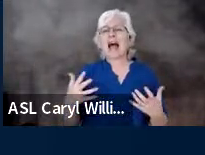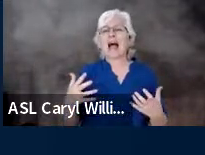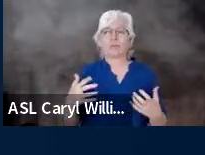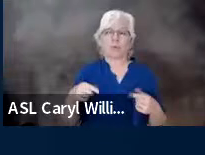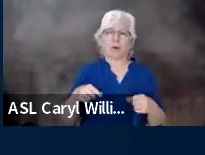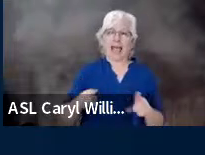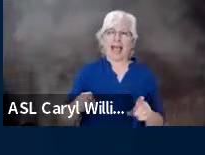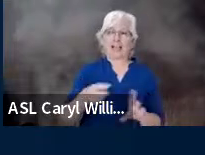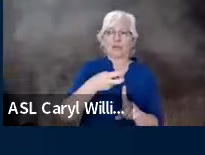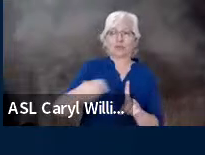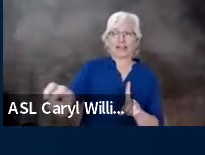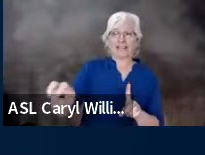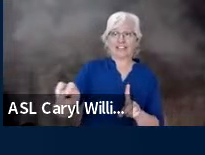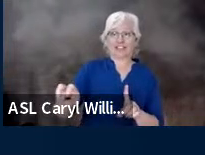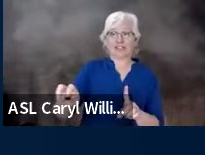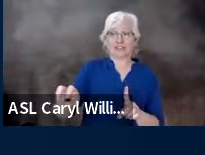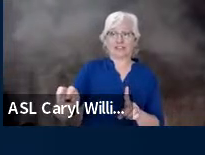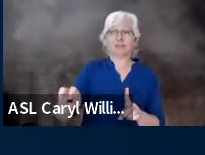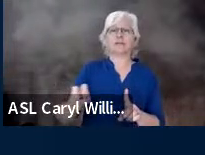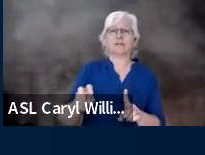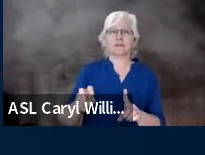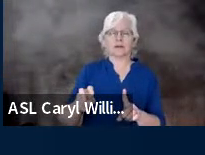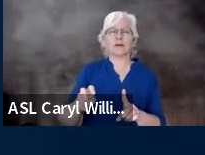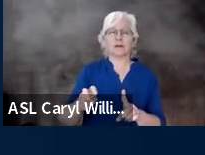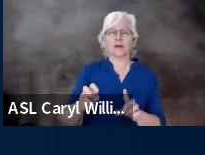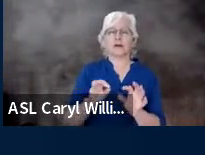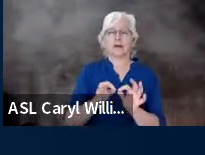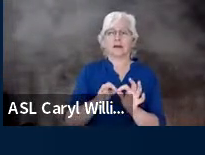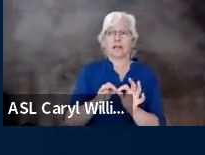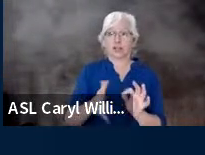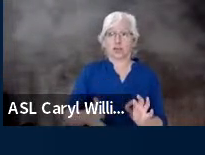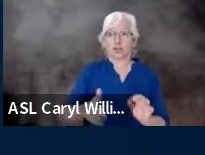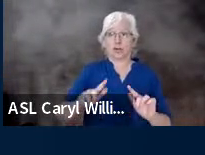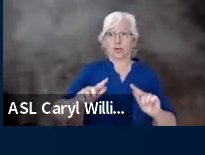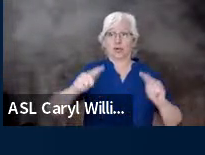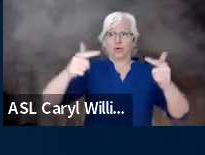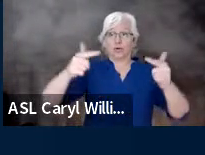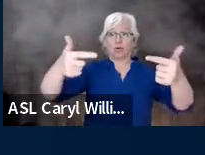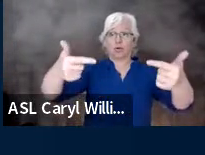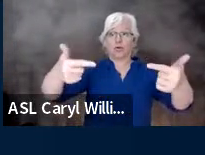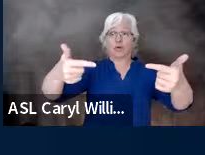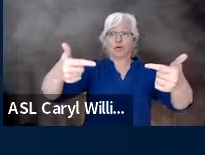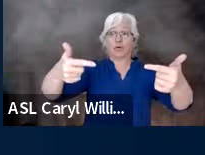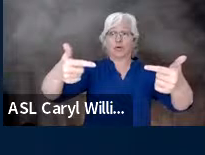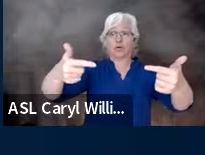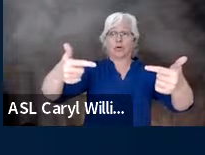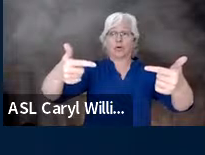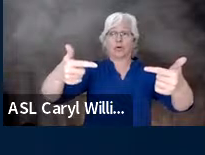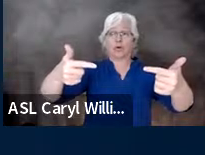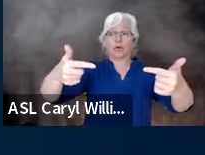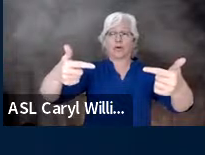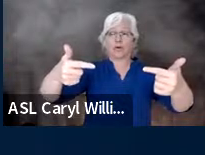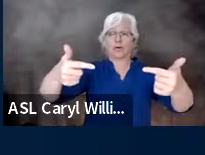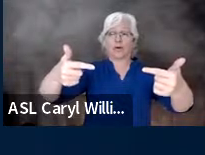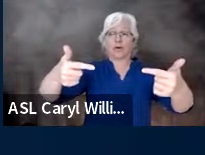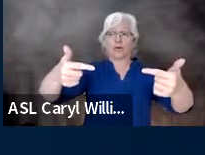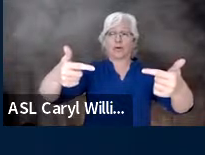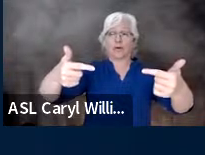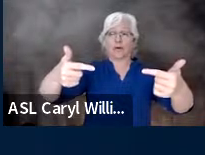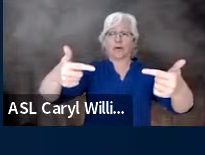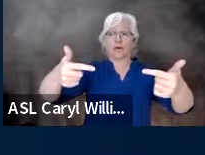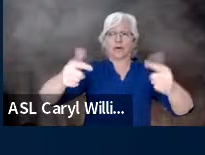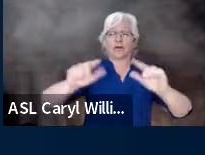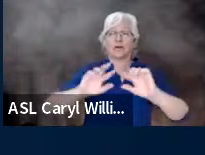that early on, I felt a little bit, early on in our conversations, I felt a little bit intimidated about the AI conversation. As a person